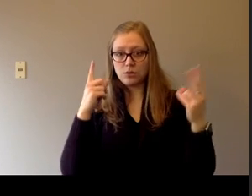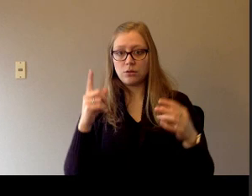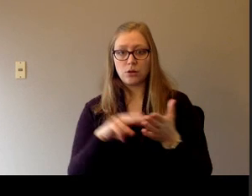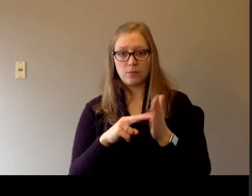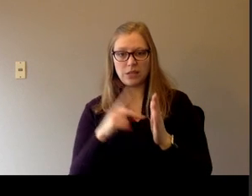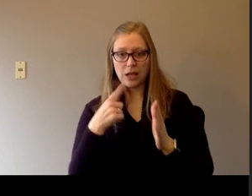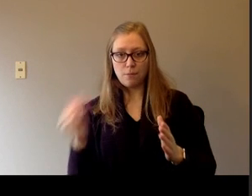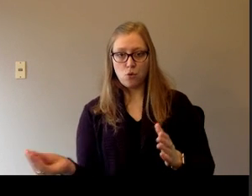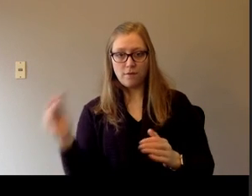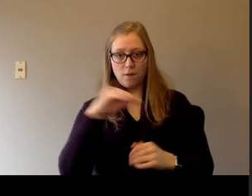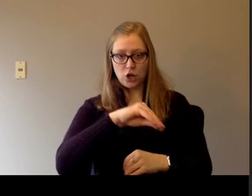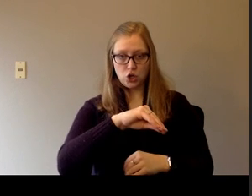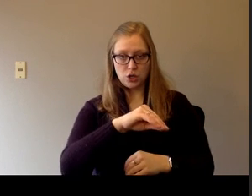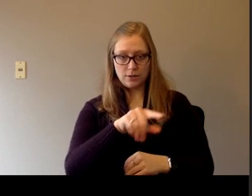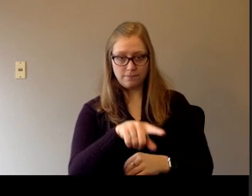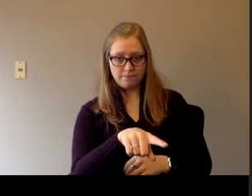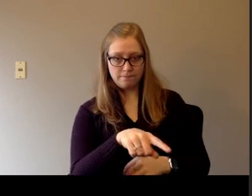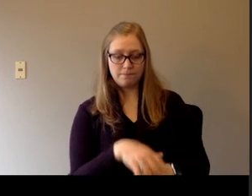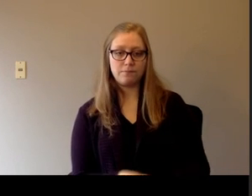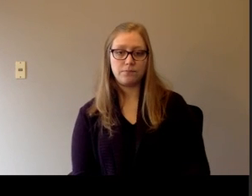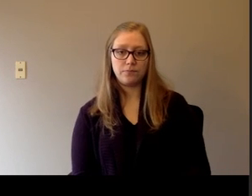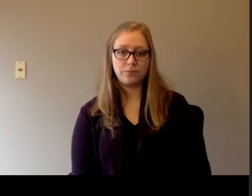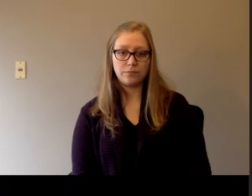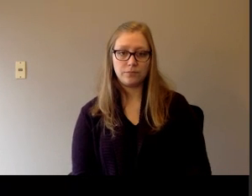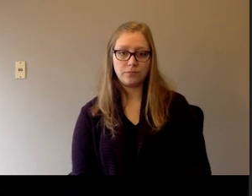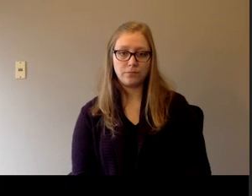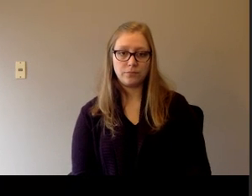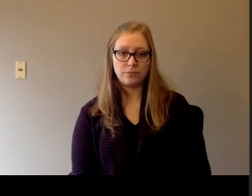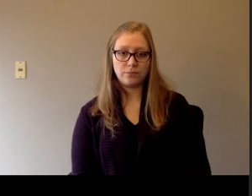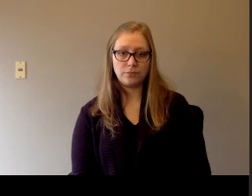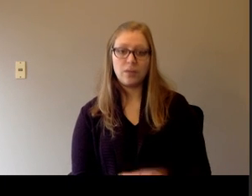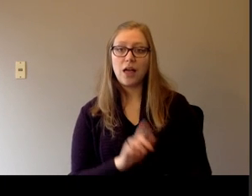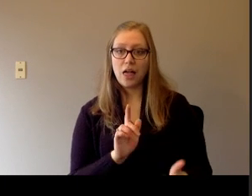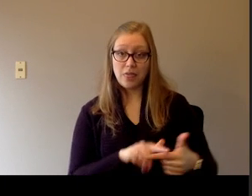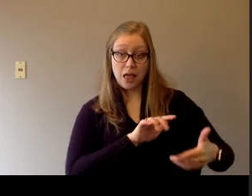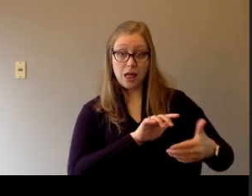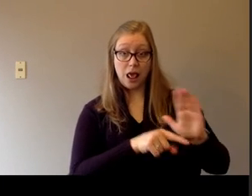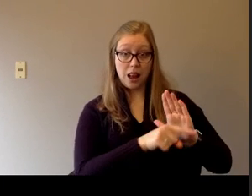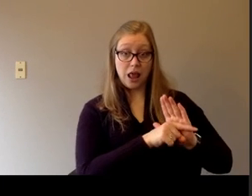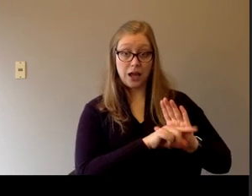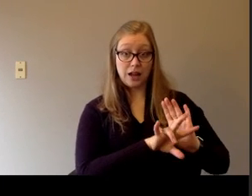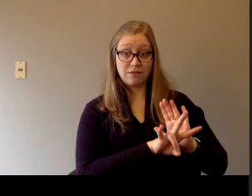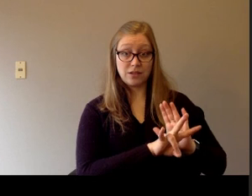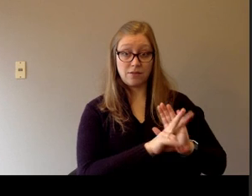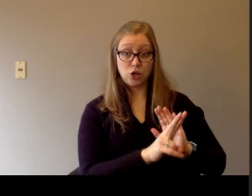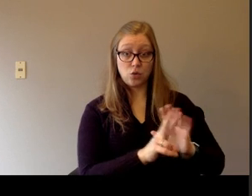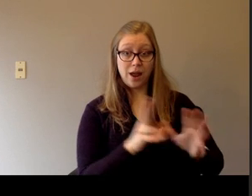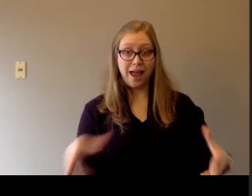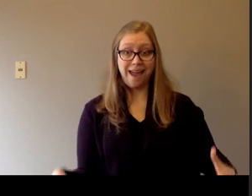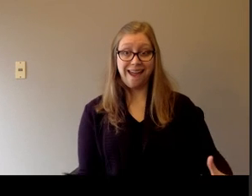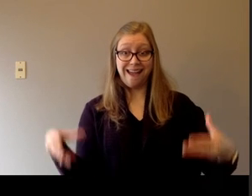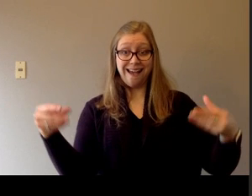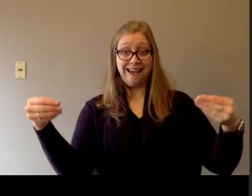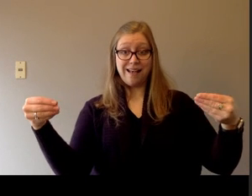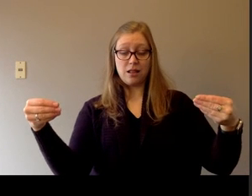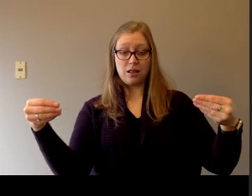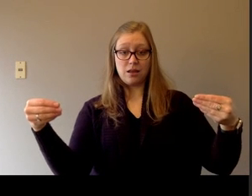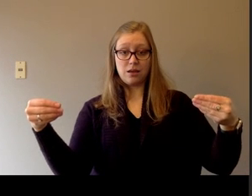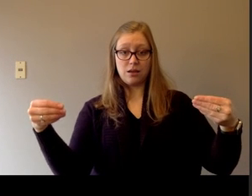the right side, and I take the minus 72, add that to both sides, so it's going to the other side, we're going to